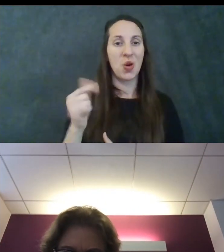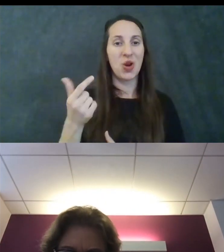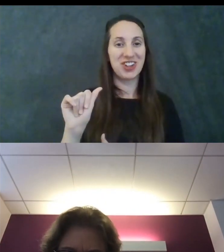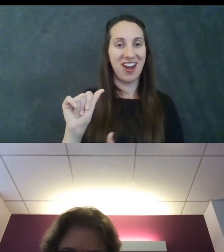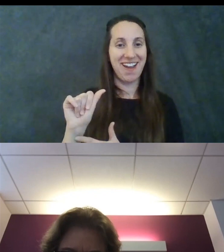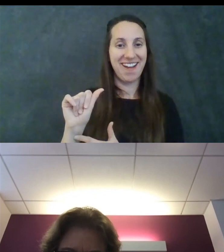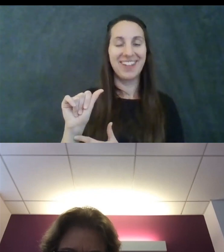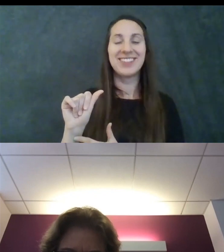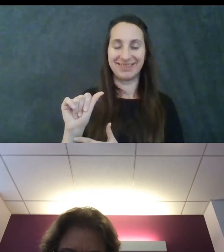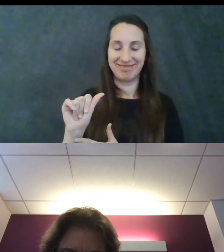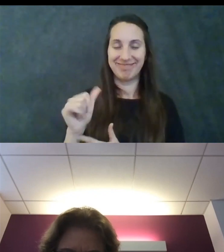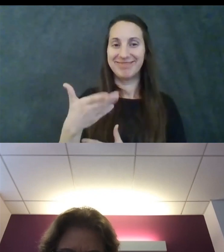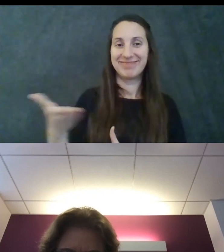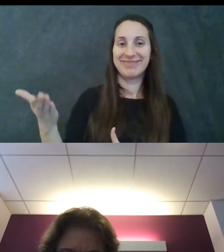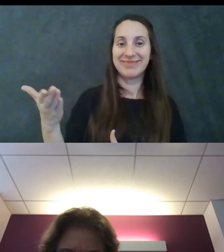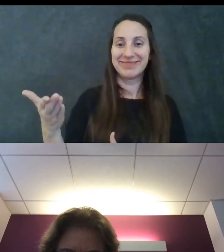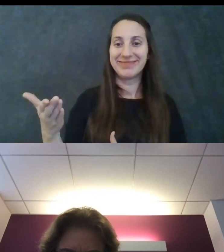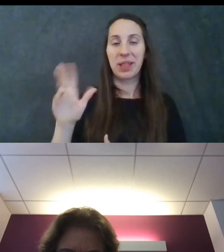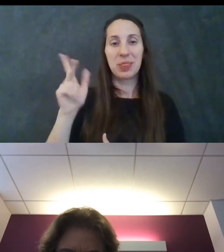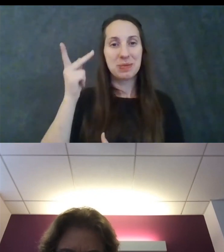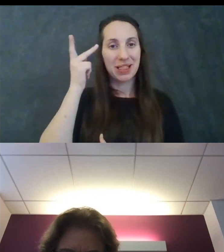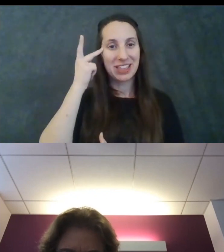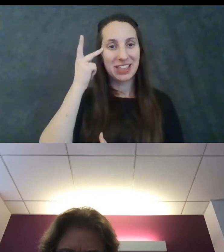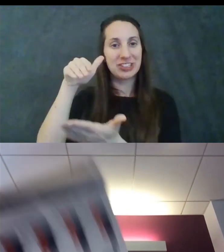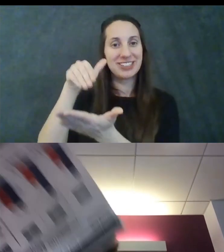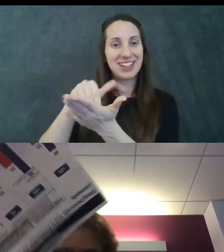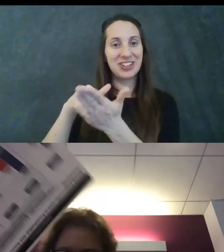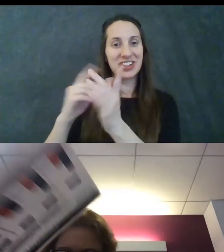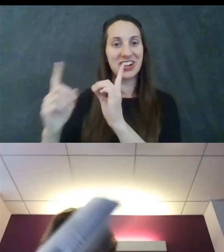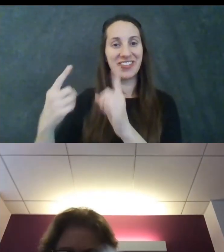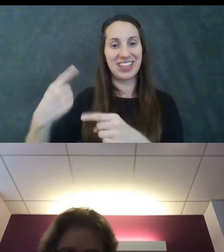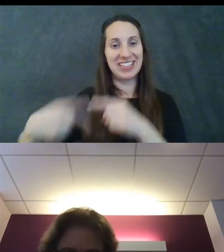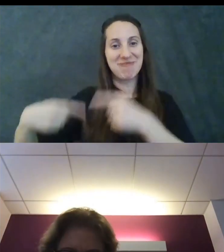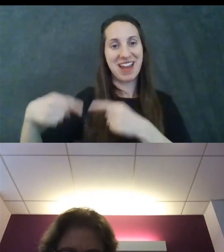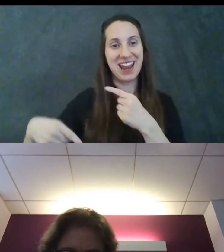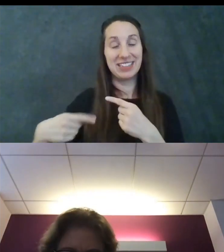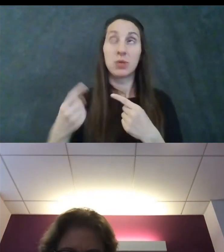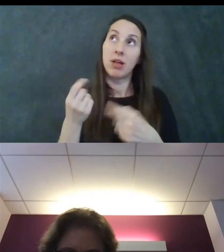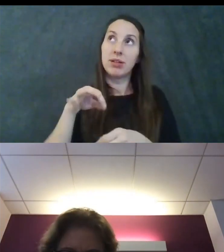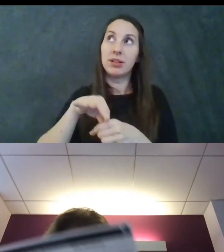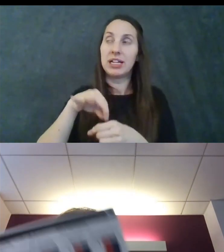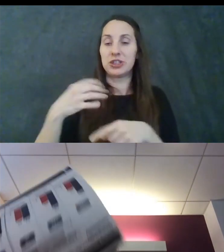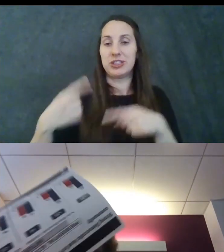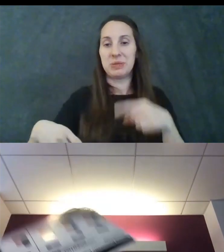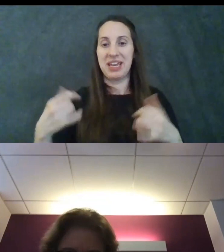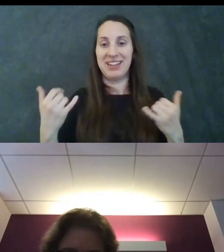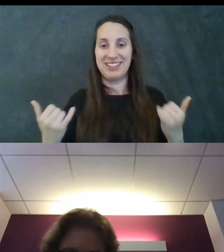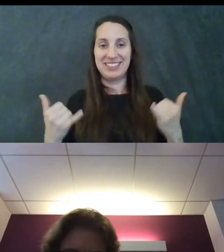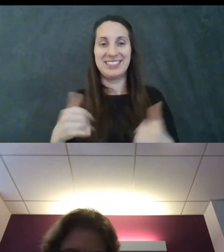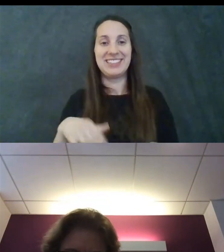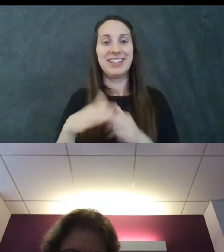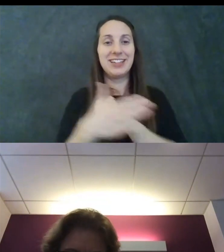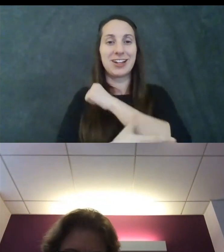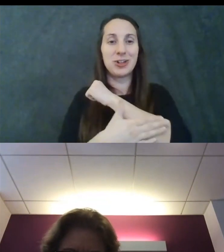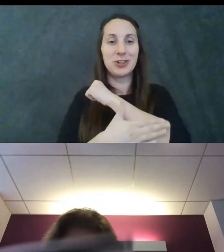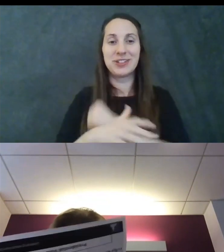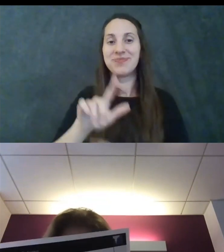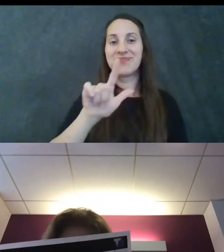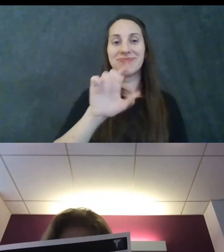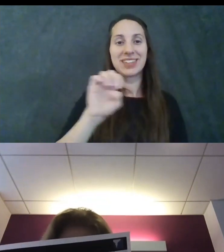from the political center of the debate at least the election debate in the country. Lee Jones.